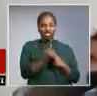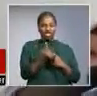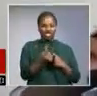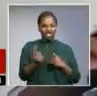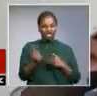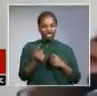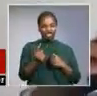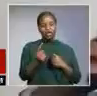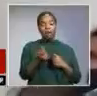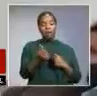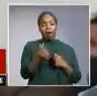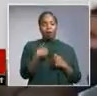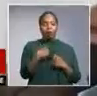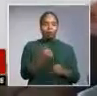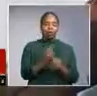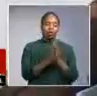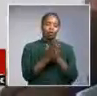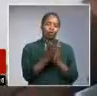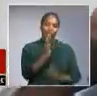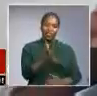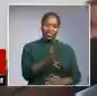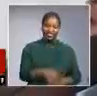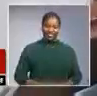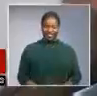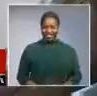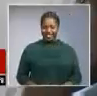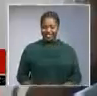Funds will go towards producing a book on pandas.